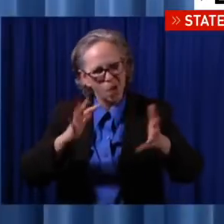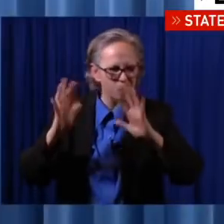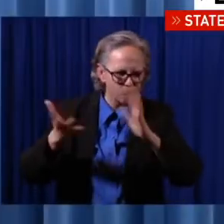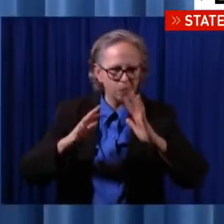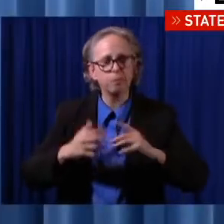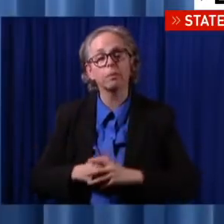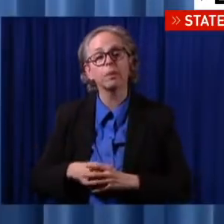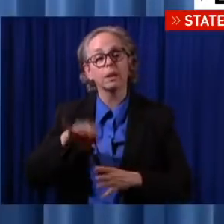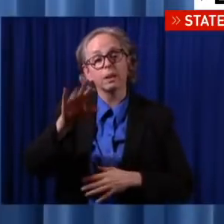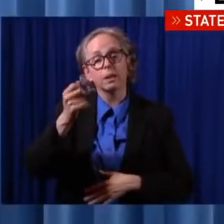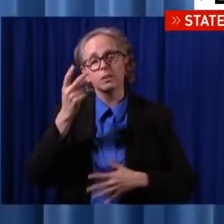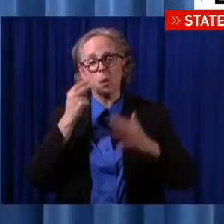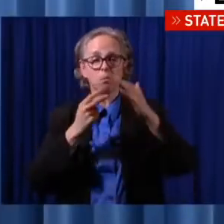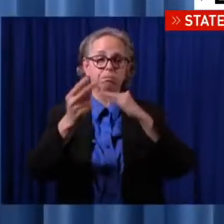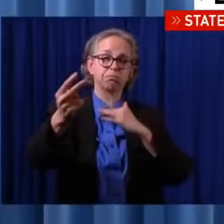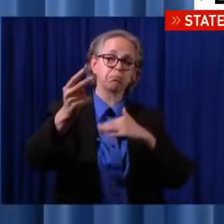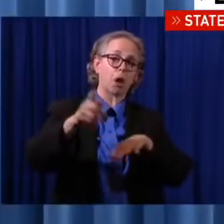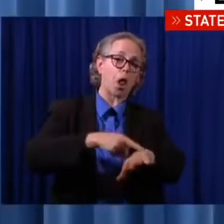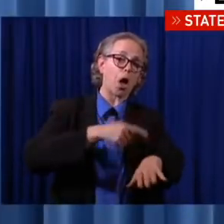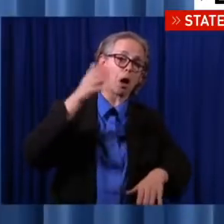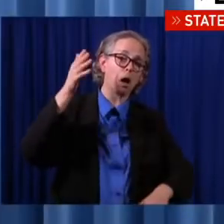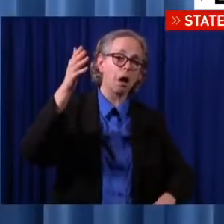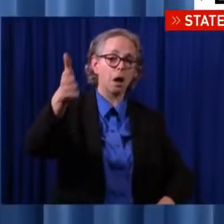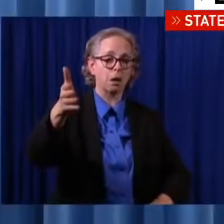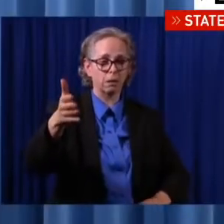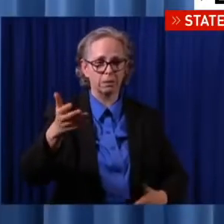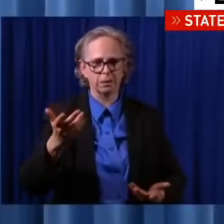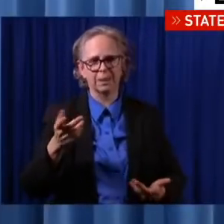run, clearly has to be fixed.